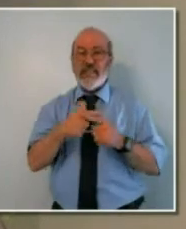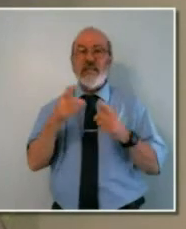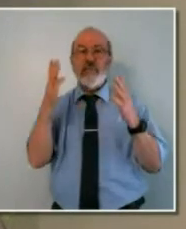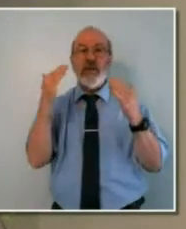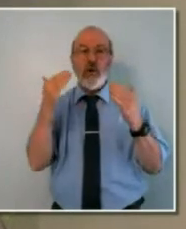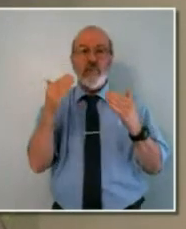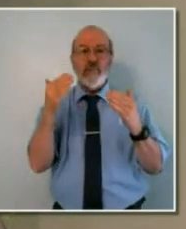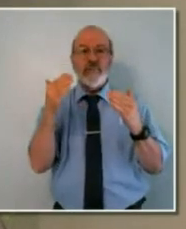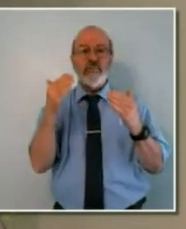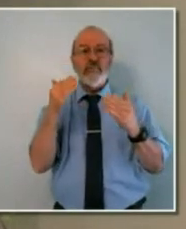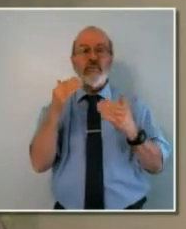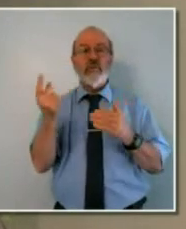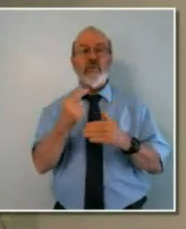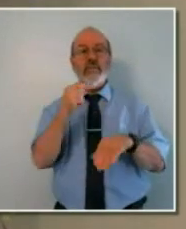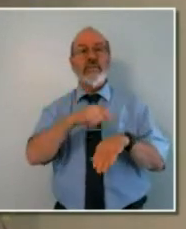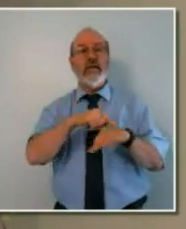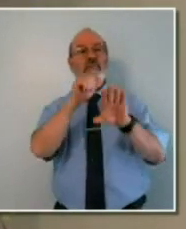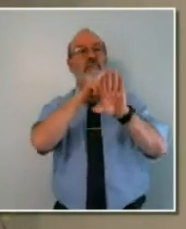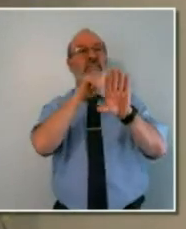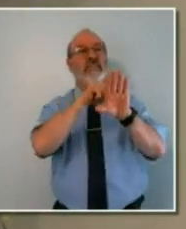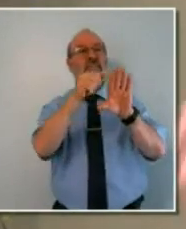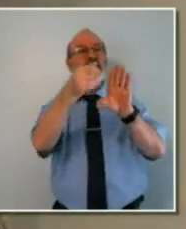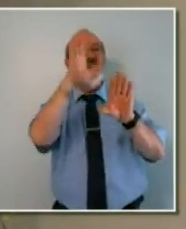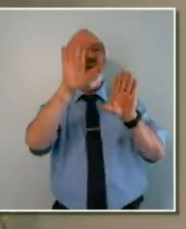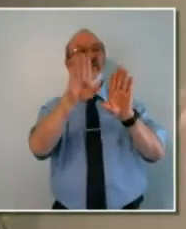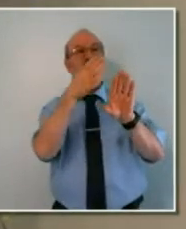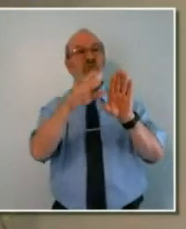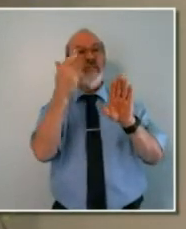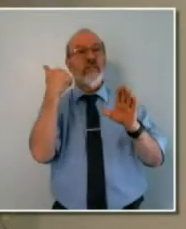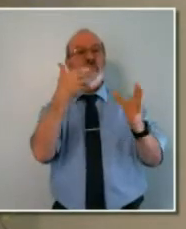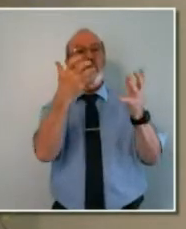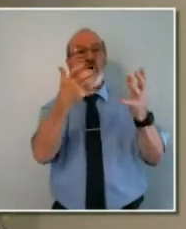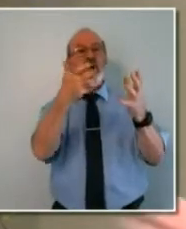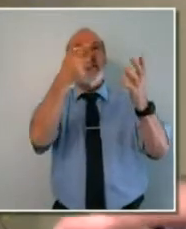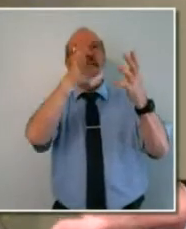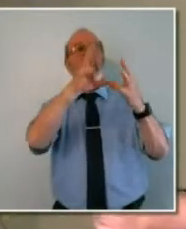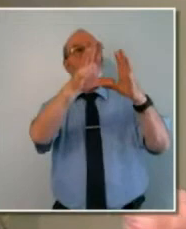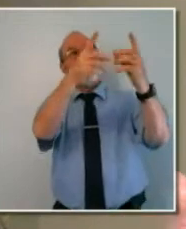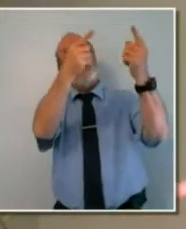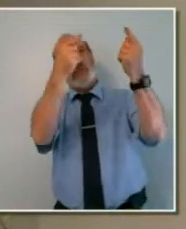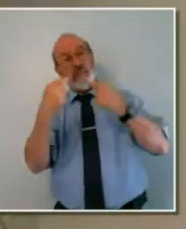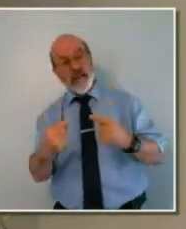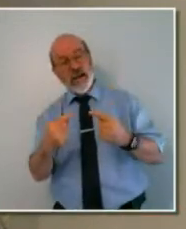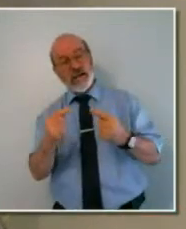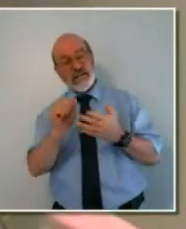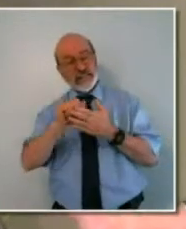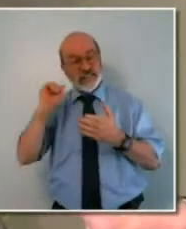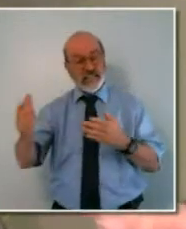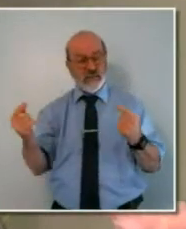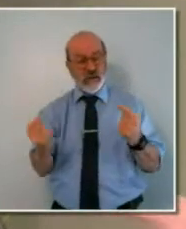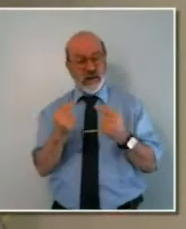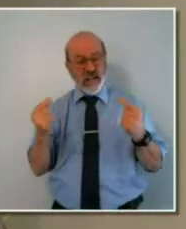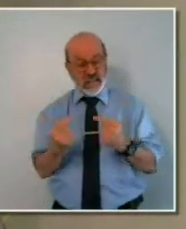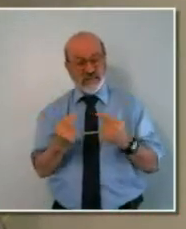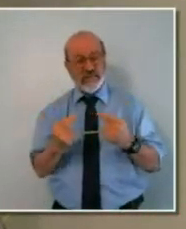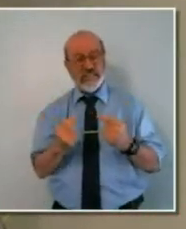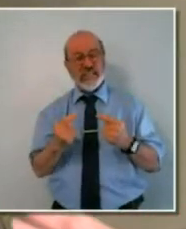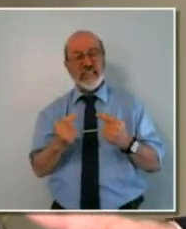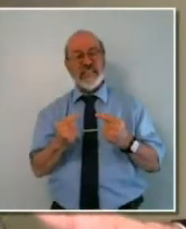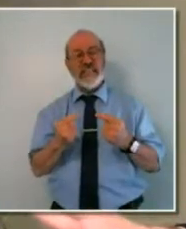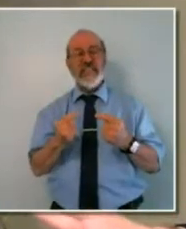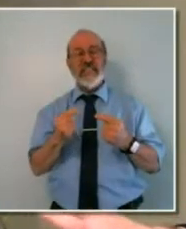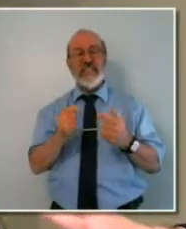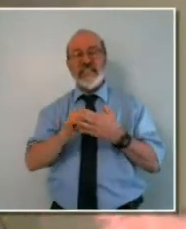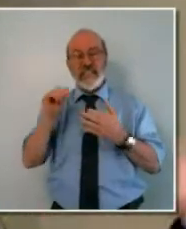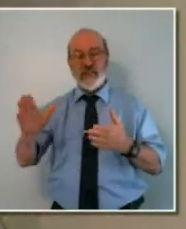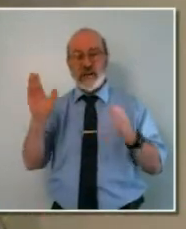The only time we come knocking at God's door is because we want God to come back and take away our enemies and take away our troubles and take away